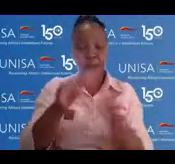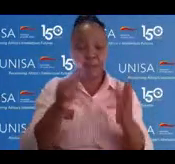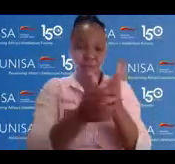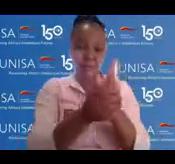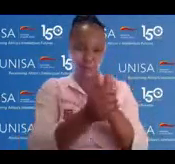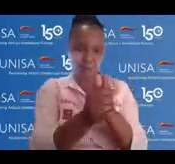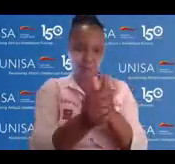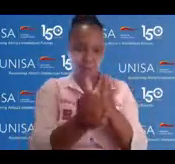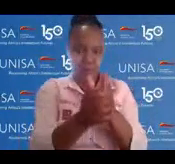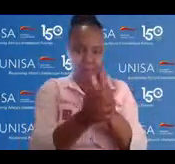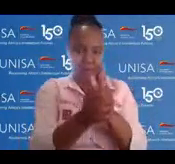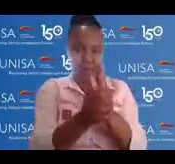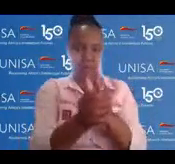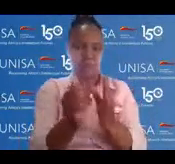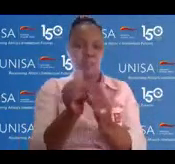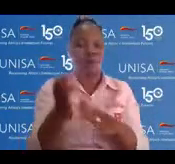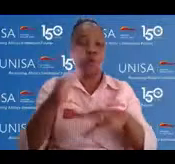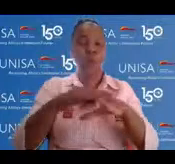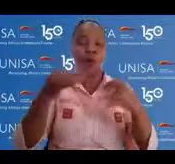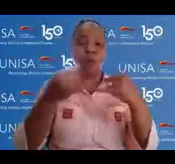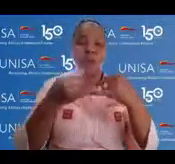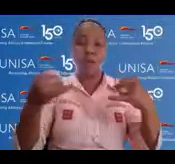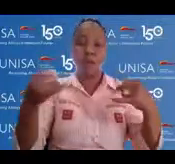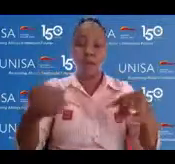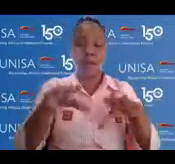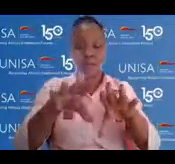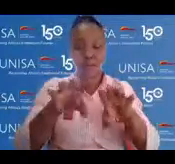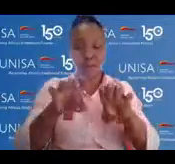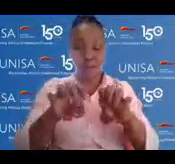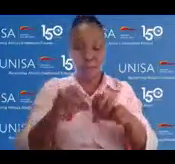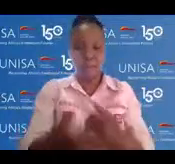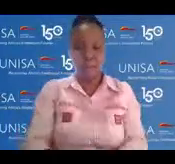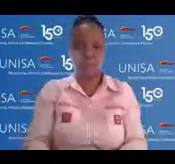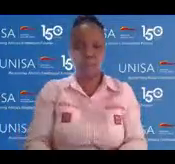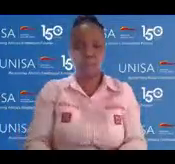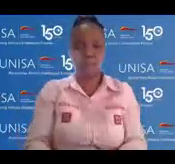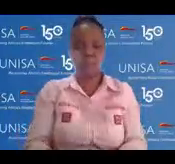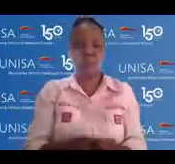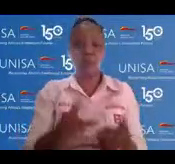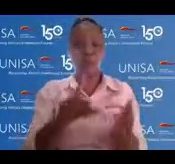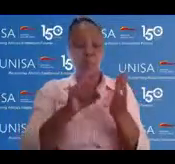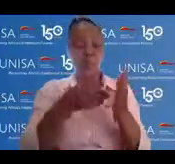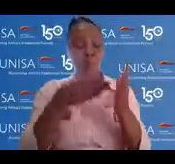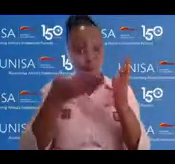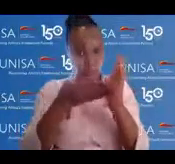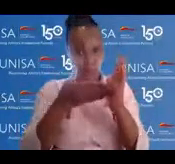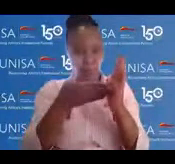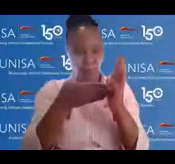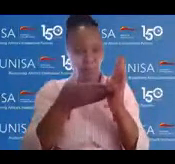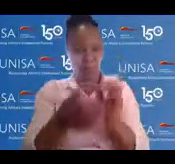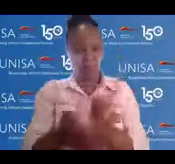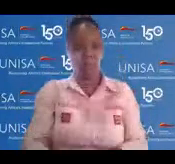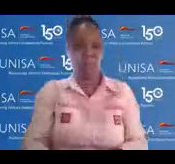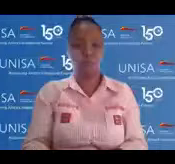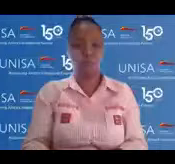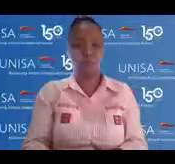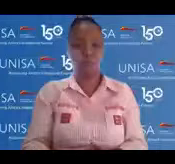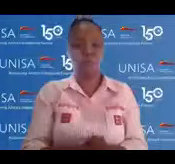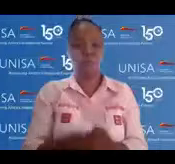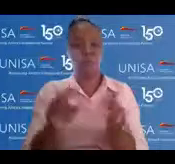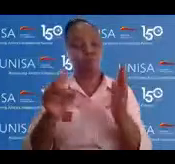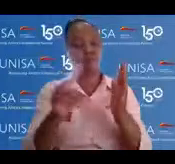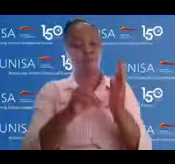online exams. When you click on it, you will see that there